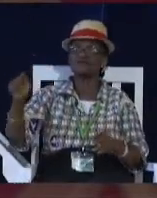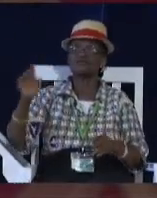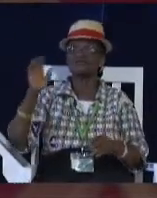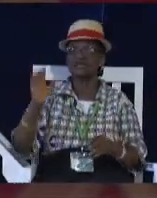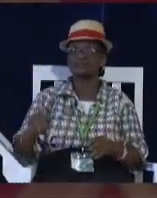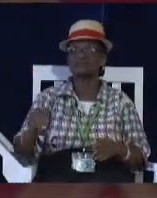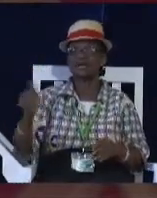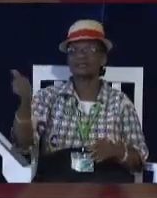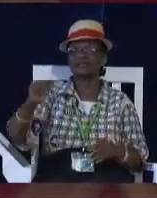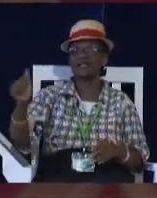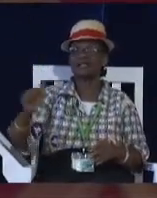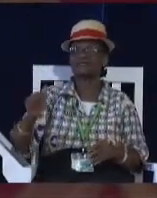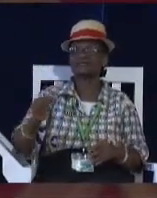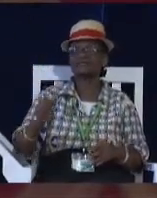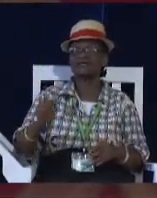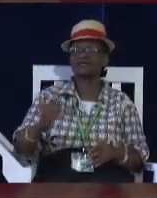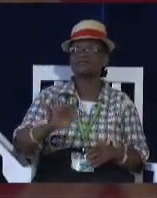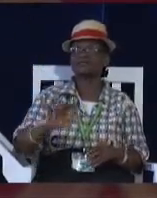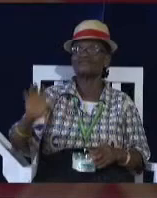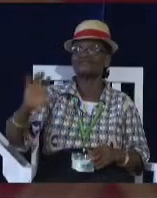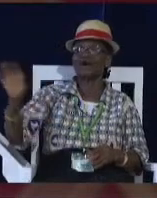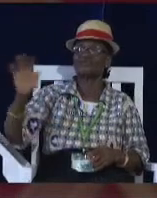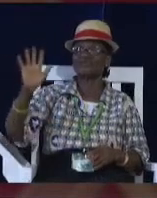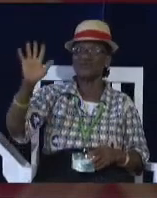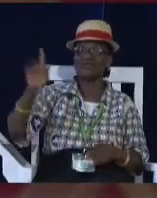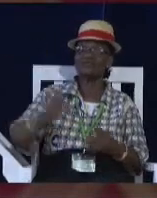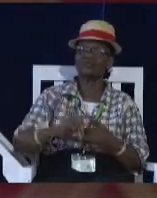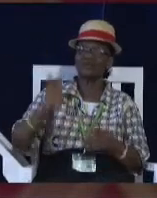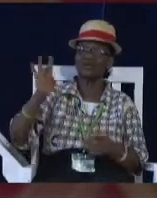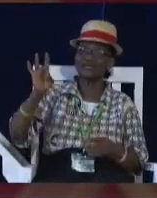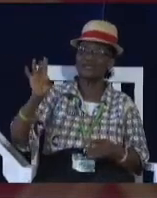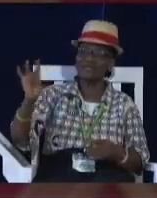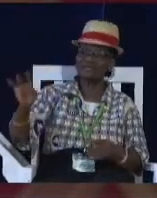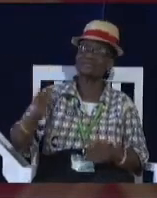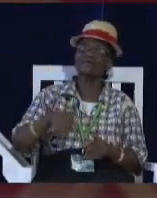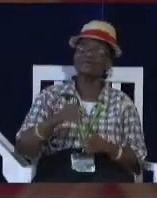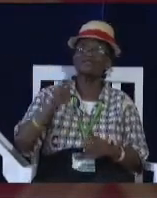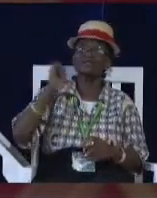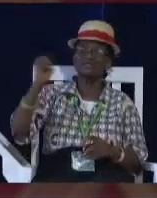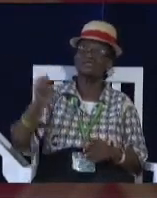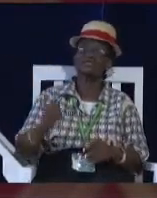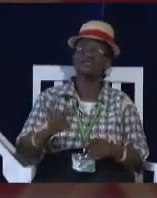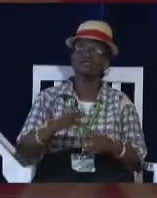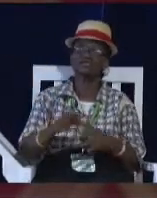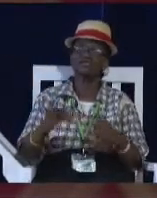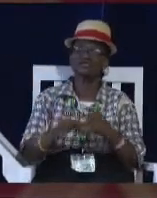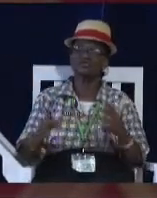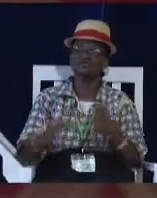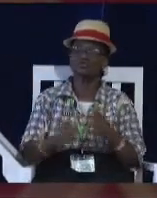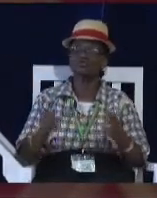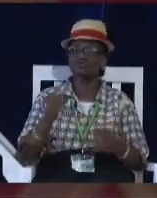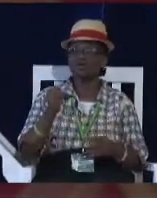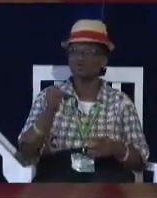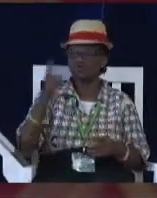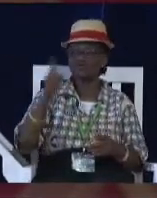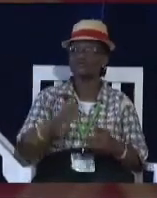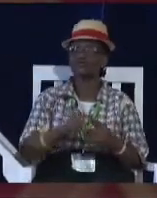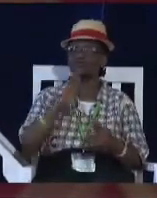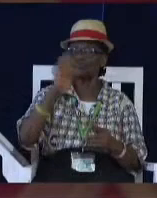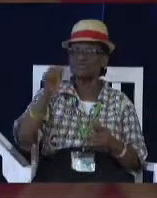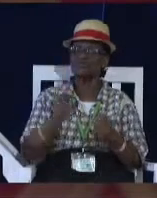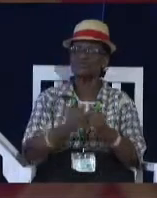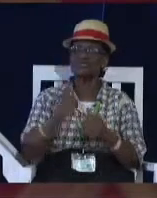10, 5 to 8, when he has chosen 12 to be with him,